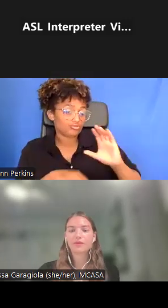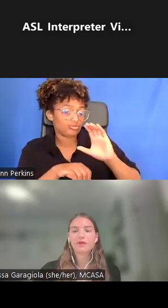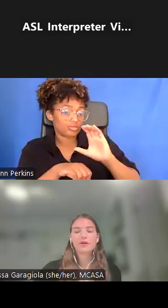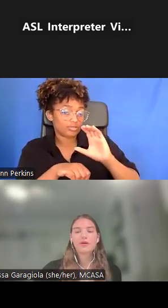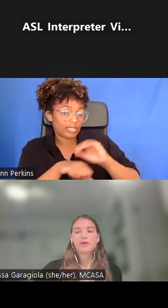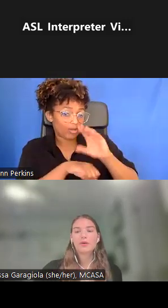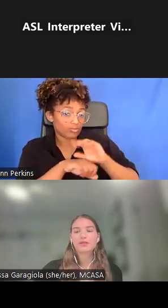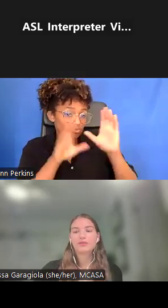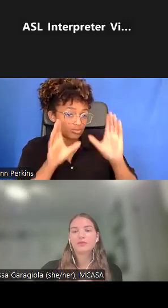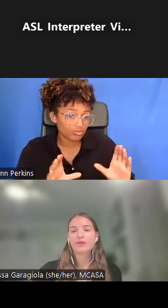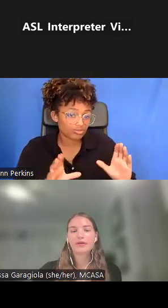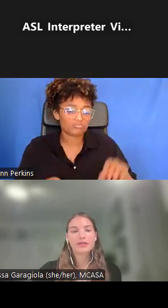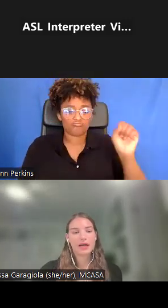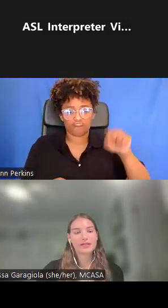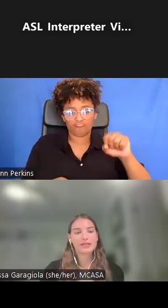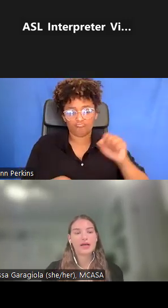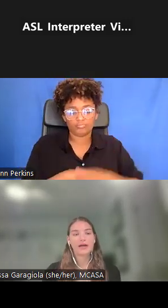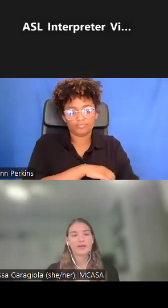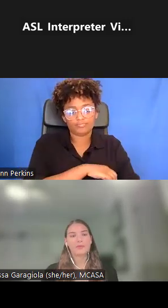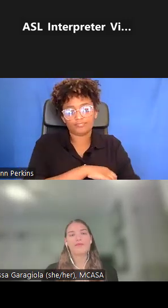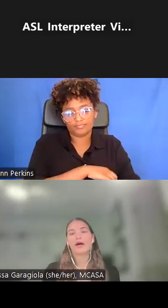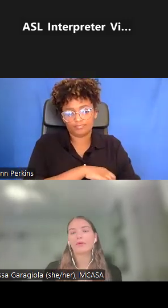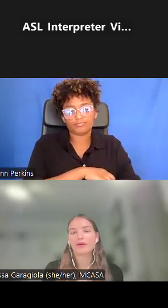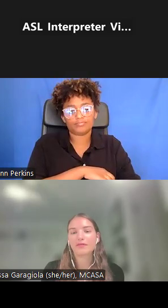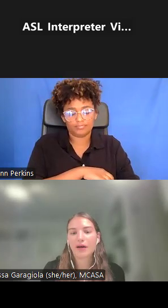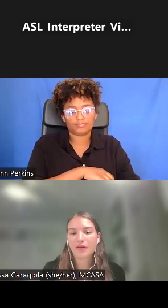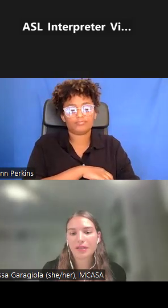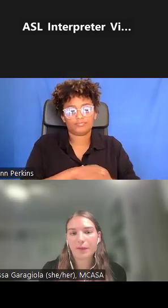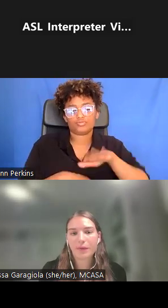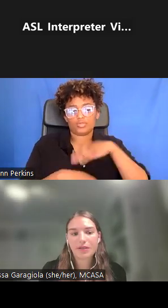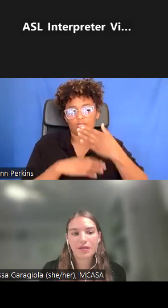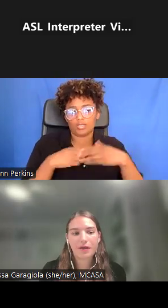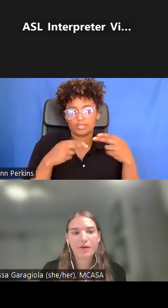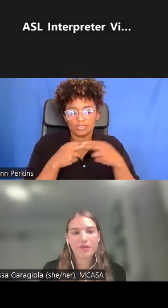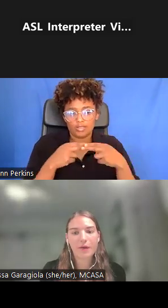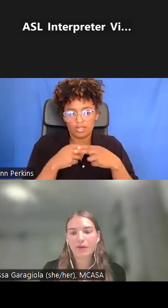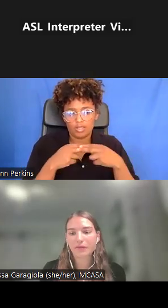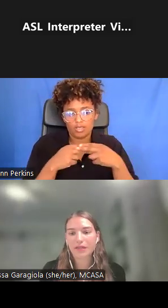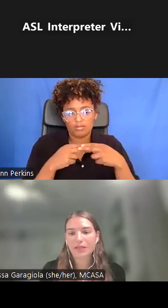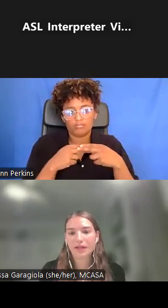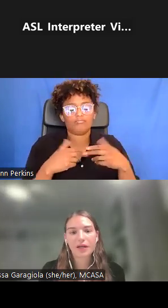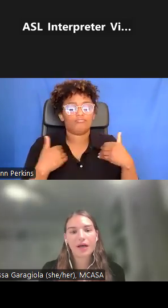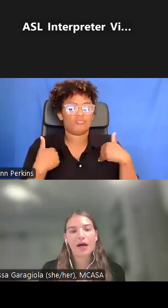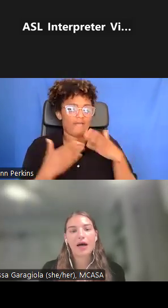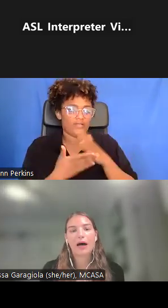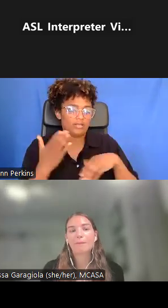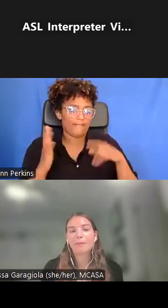Awesome. We can go on to the next slide. We have a couple of other examples here that we've